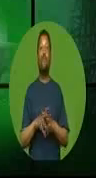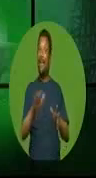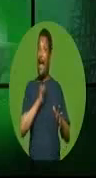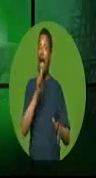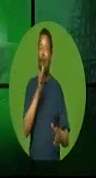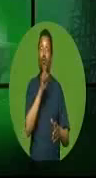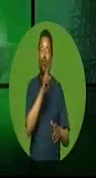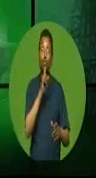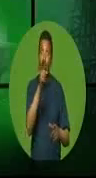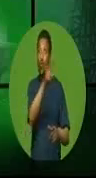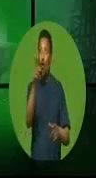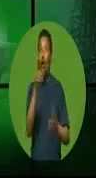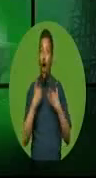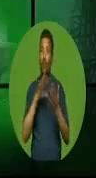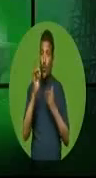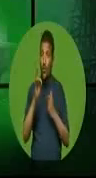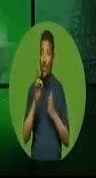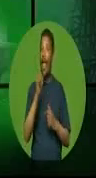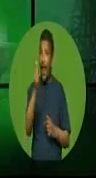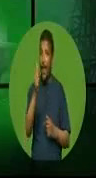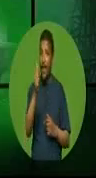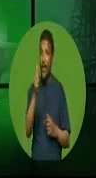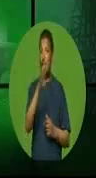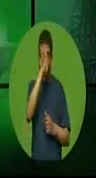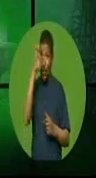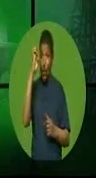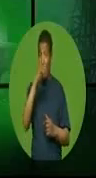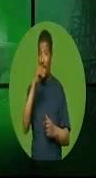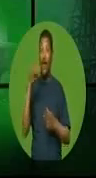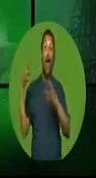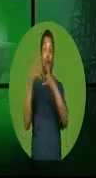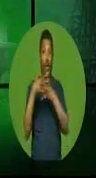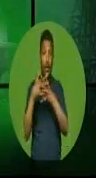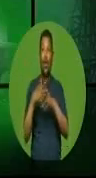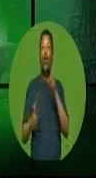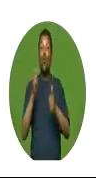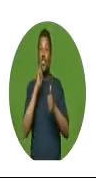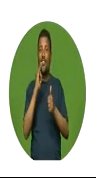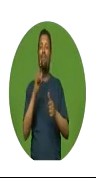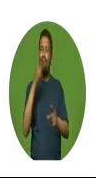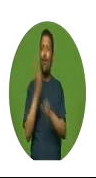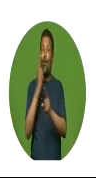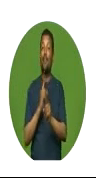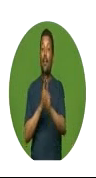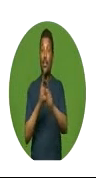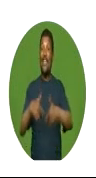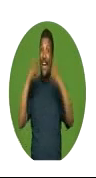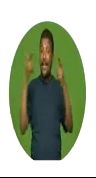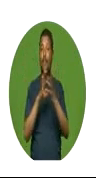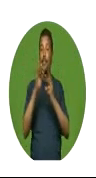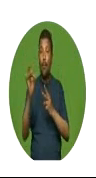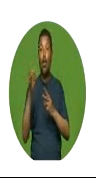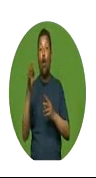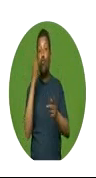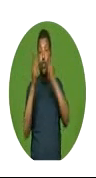I am sure you've chosen A, Europe and America, which is the correct answer. The greatest numbers